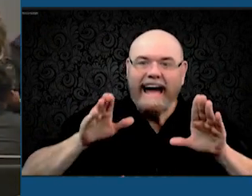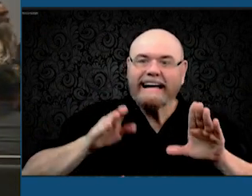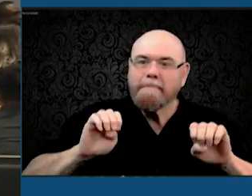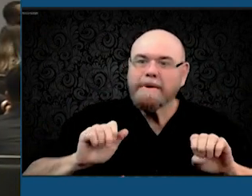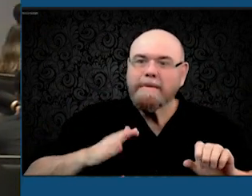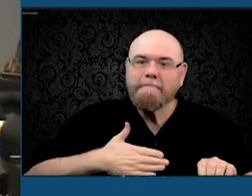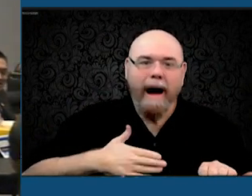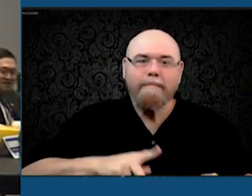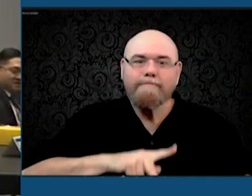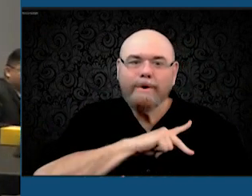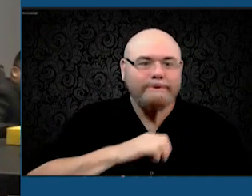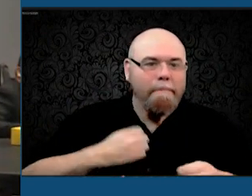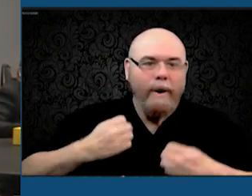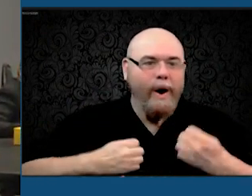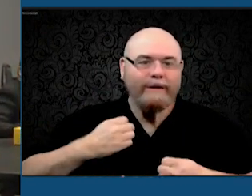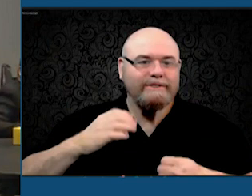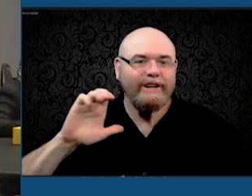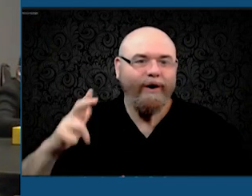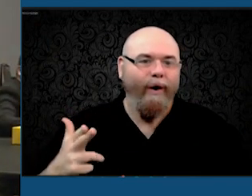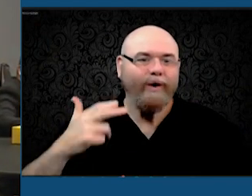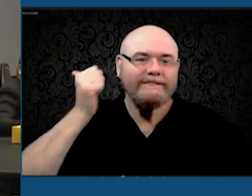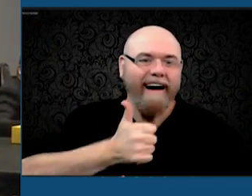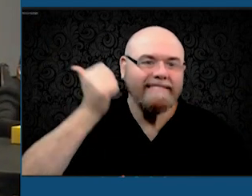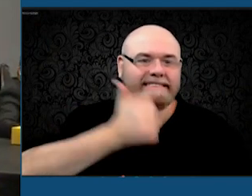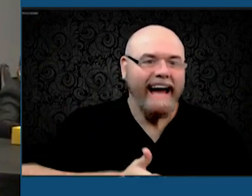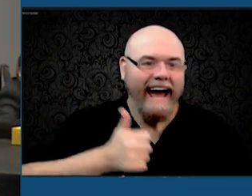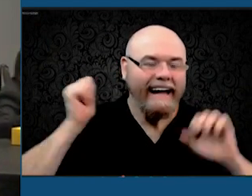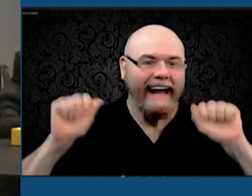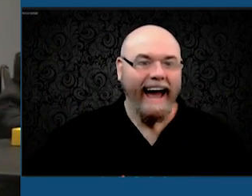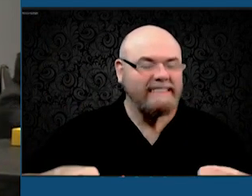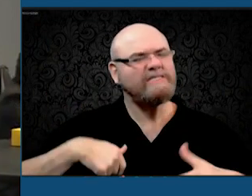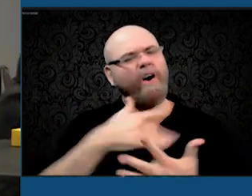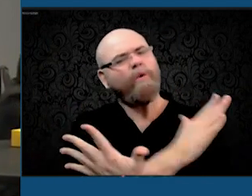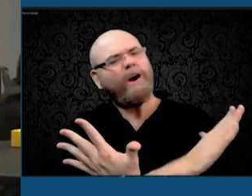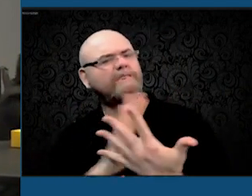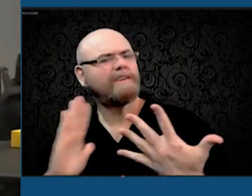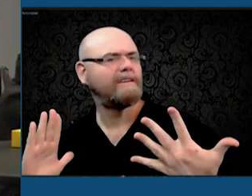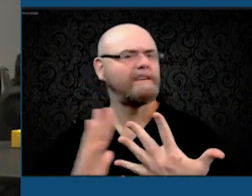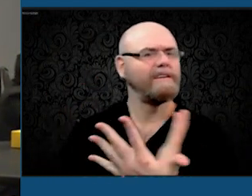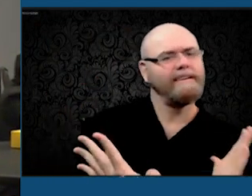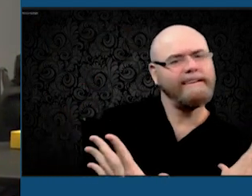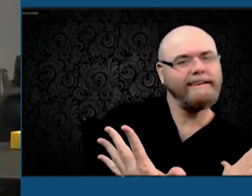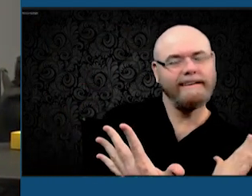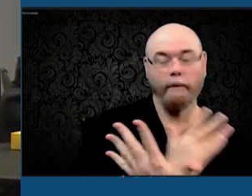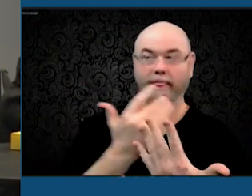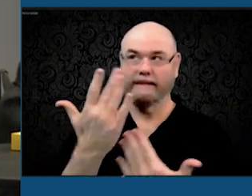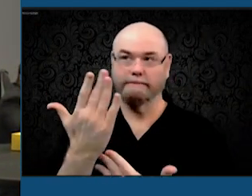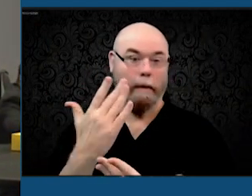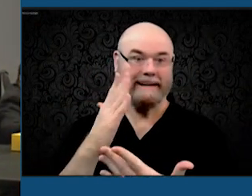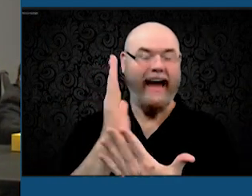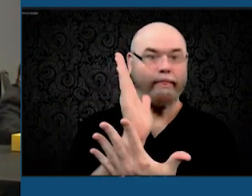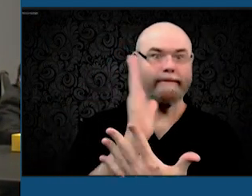every day. So where are you this morning, or now this afternoon?